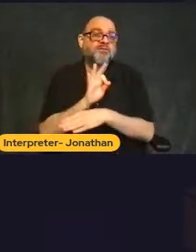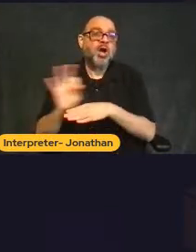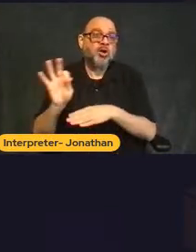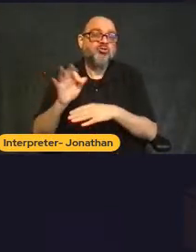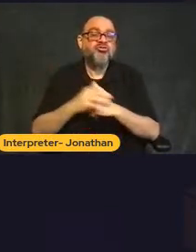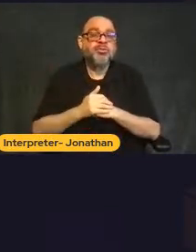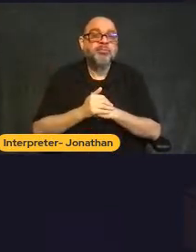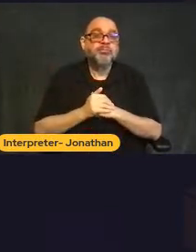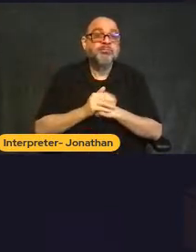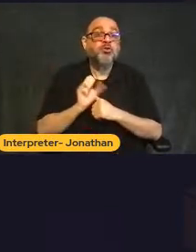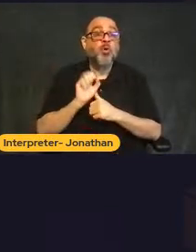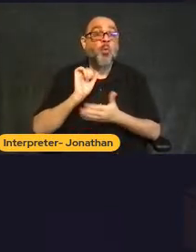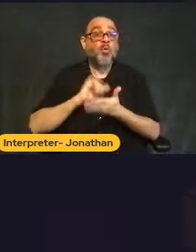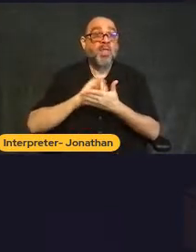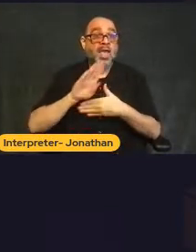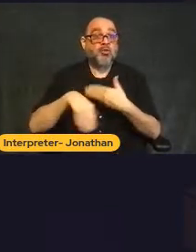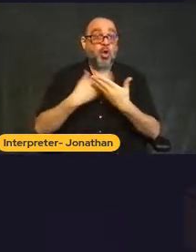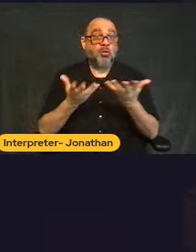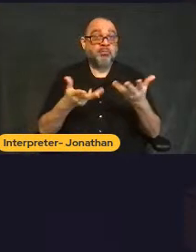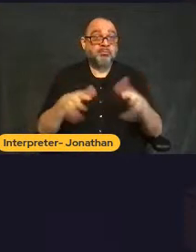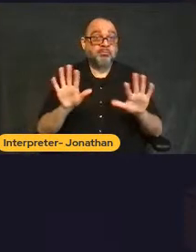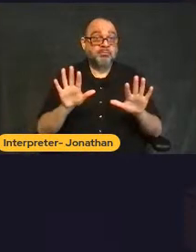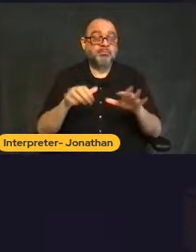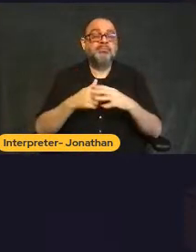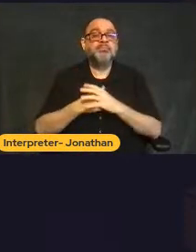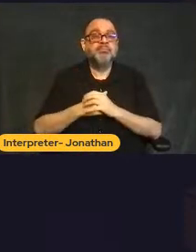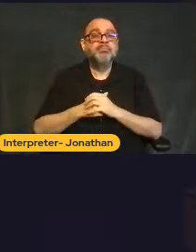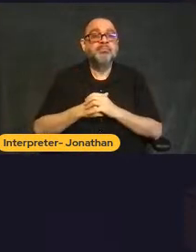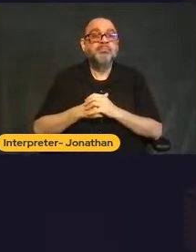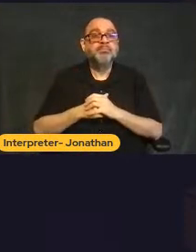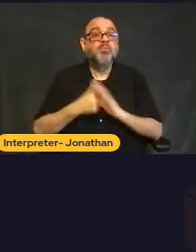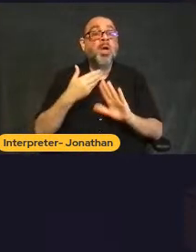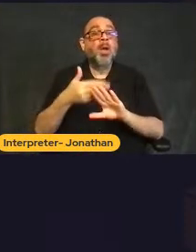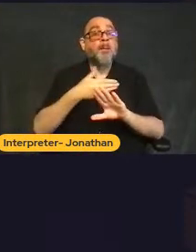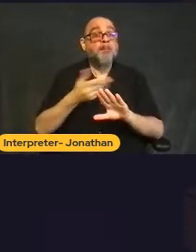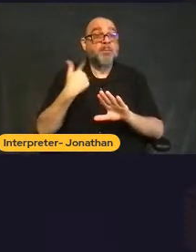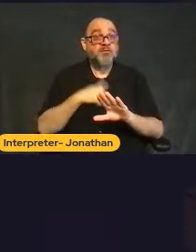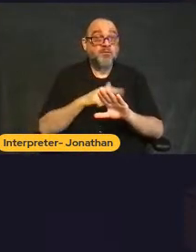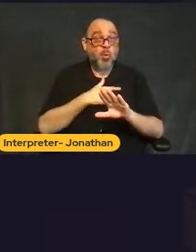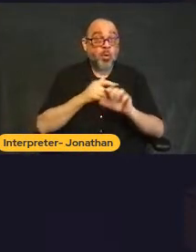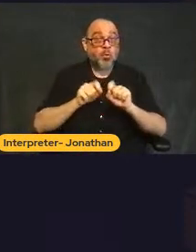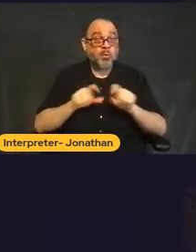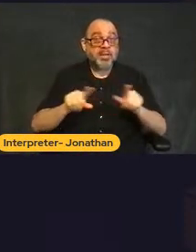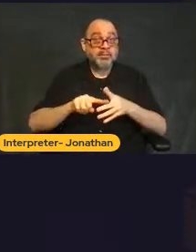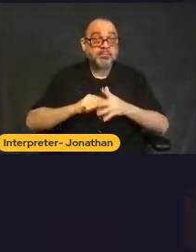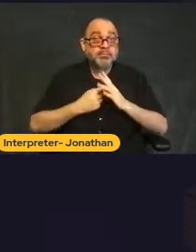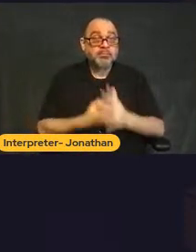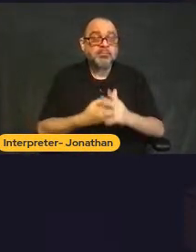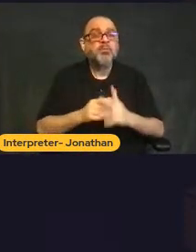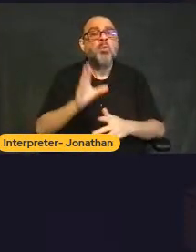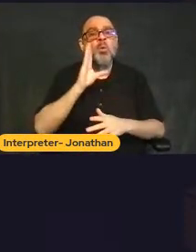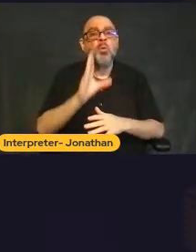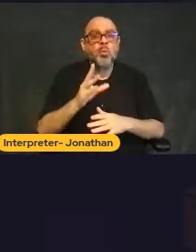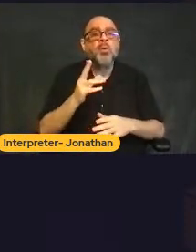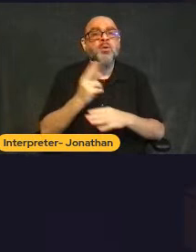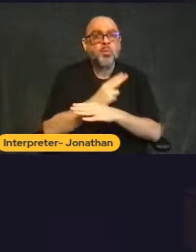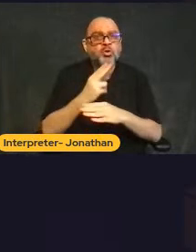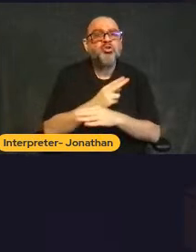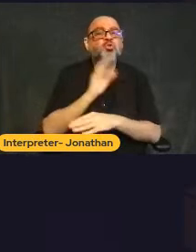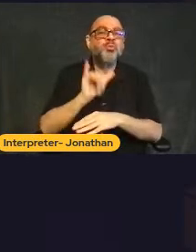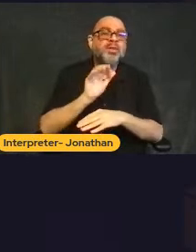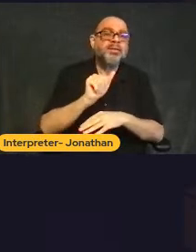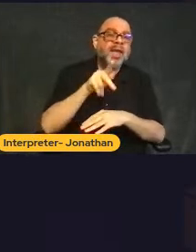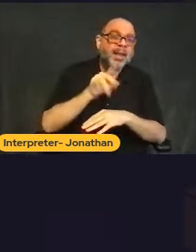So that's all done. And next, before we deploy, we will add API gateway, REST API, and our